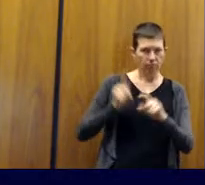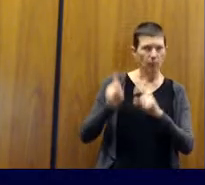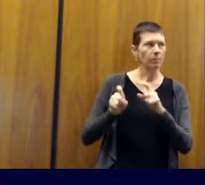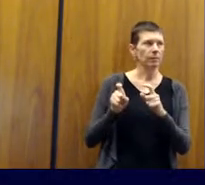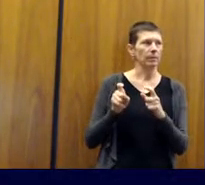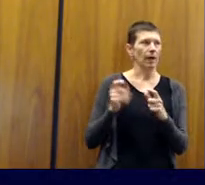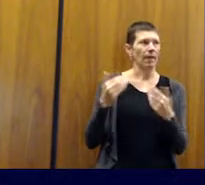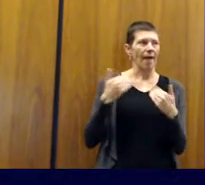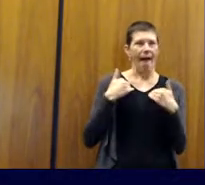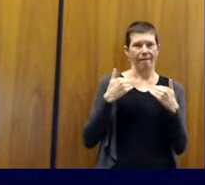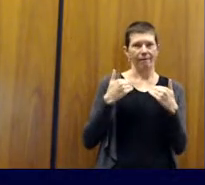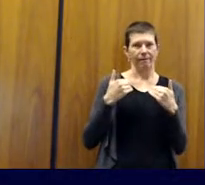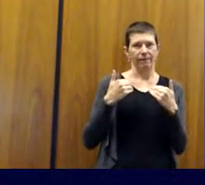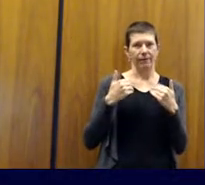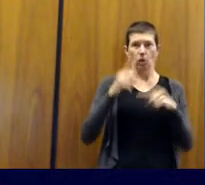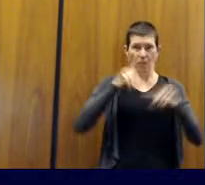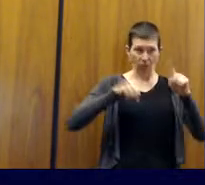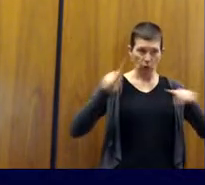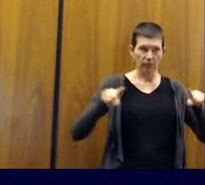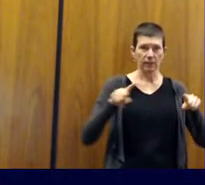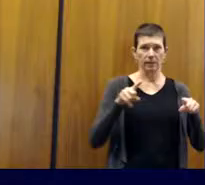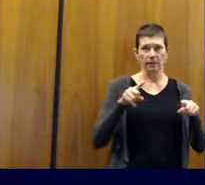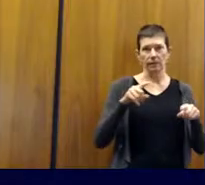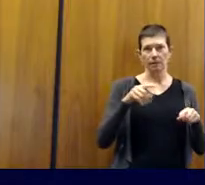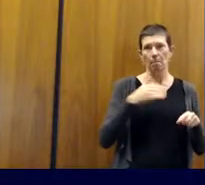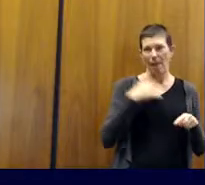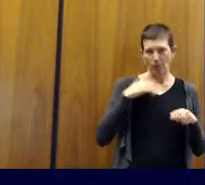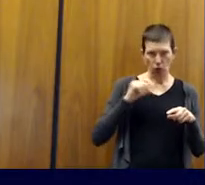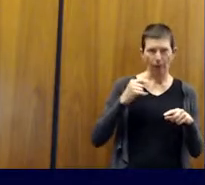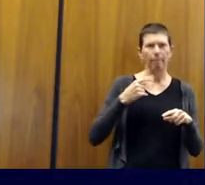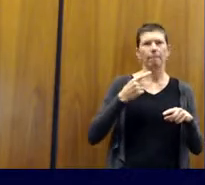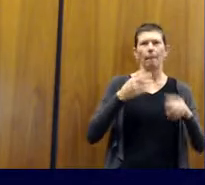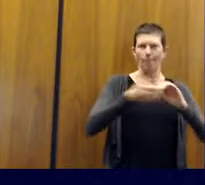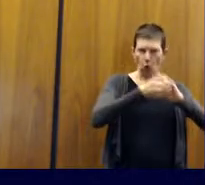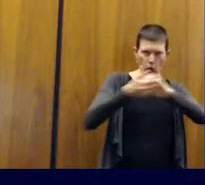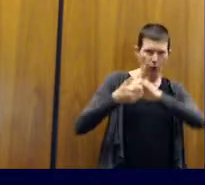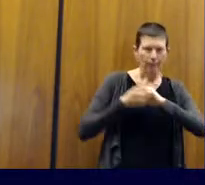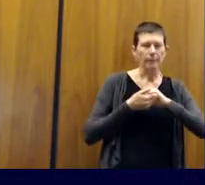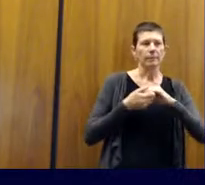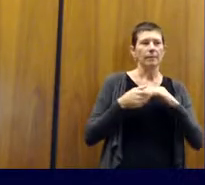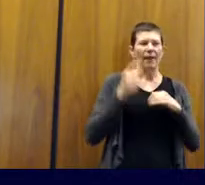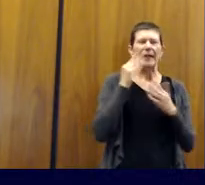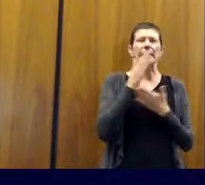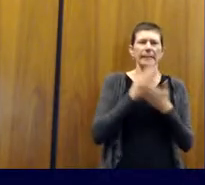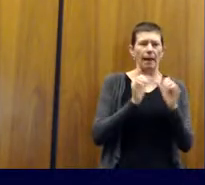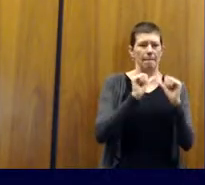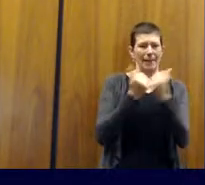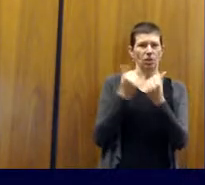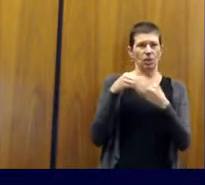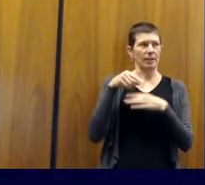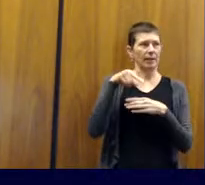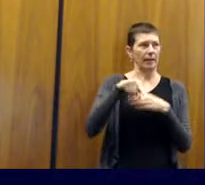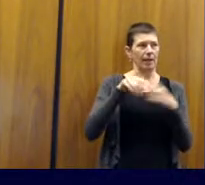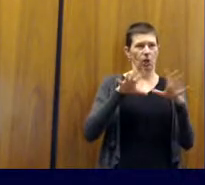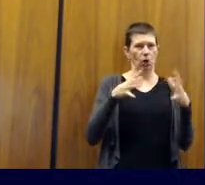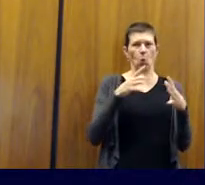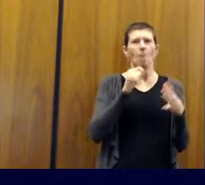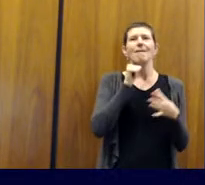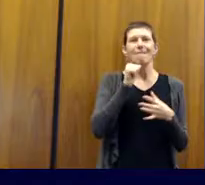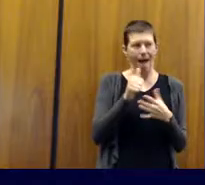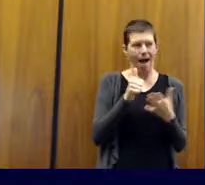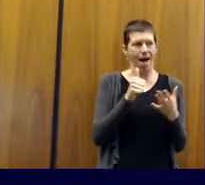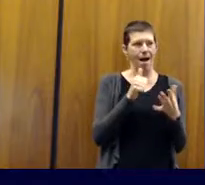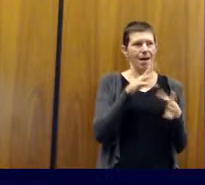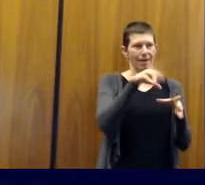have a diverse membership, a diverse group of partnerships. I think that there are certain agencies in this sphere that aren't at the